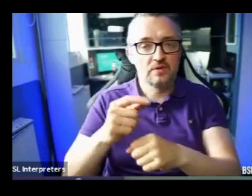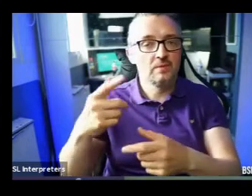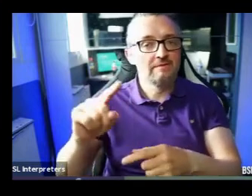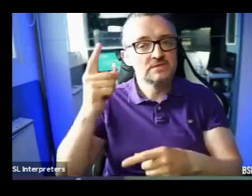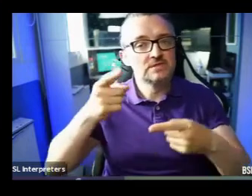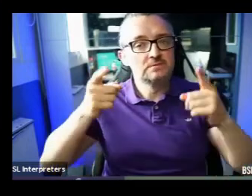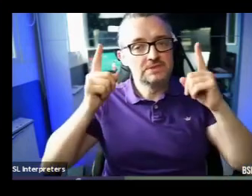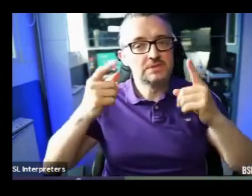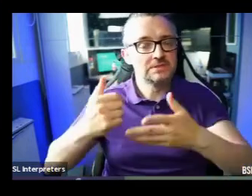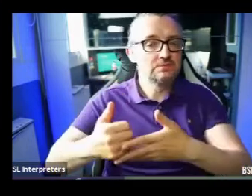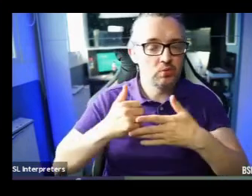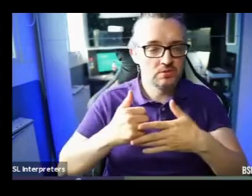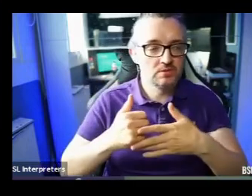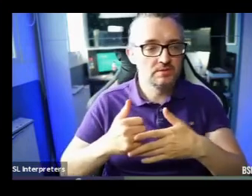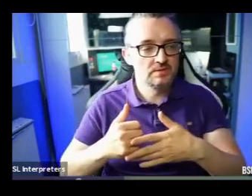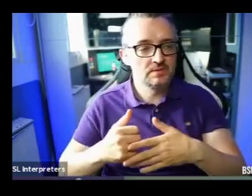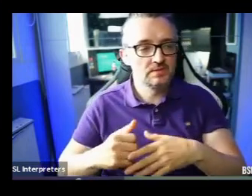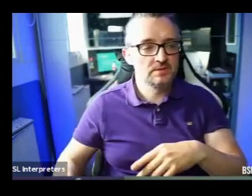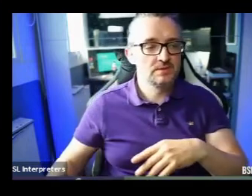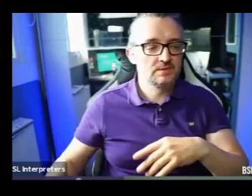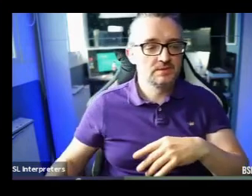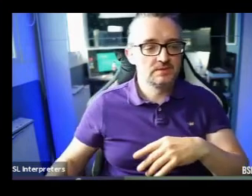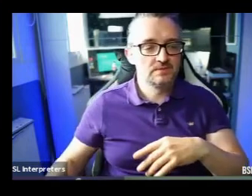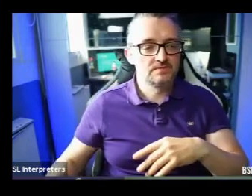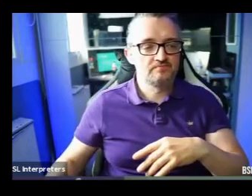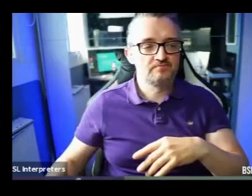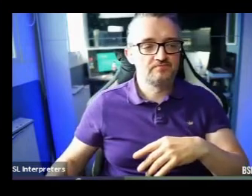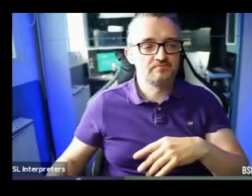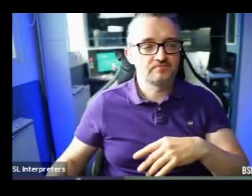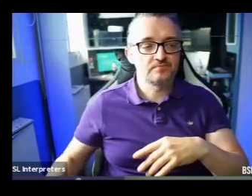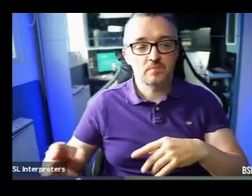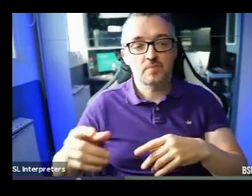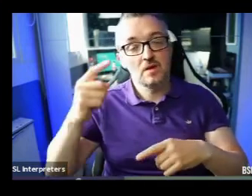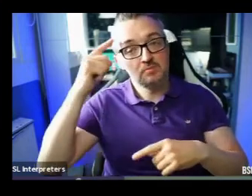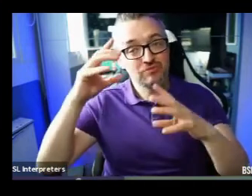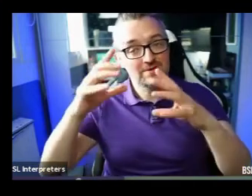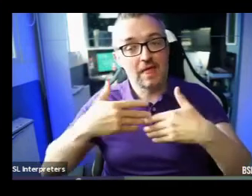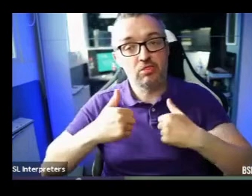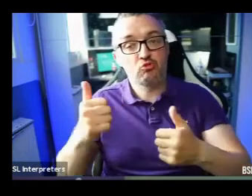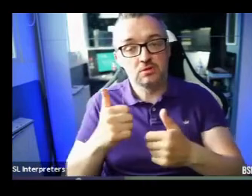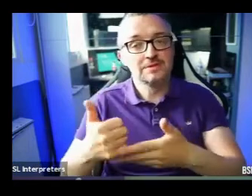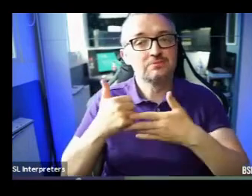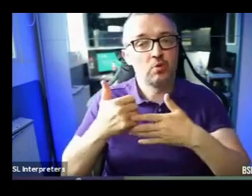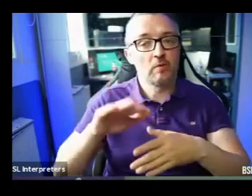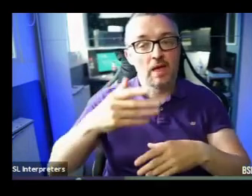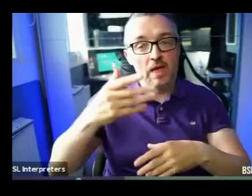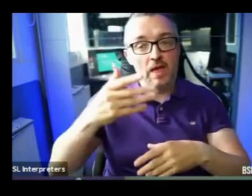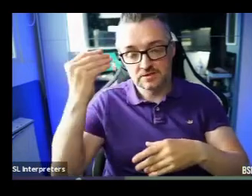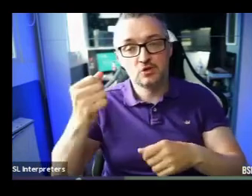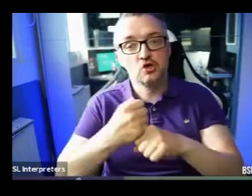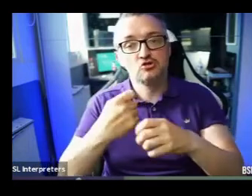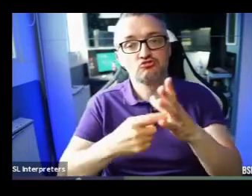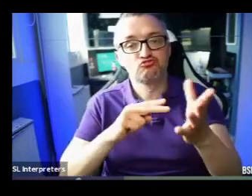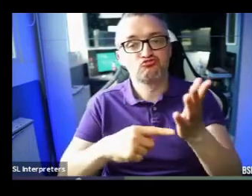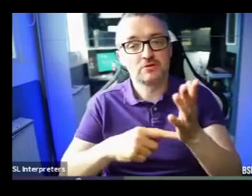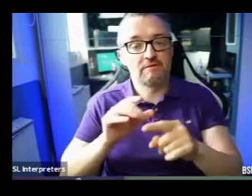Minister, and we agreed the setup of Brain Health Scotland. And Brain Health Scotland is hosted by Alzheimer Scotland.